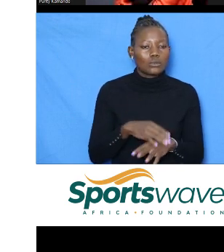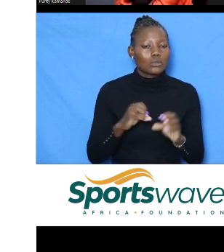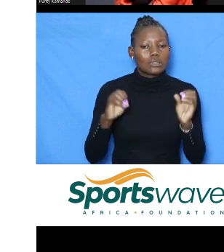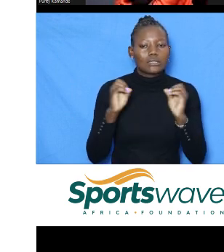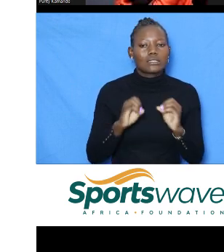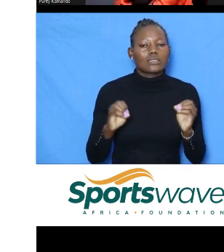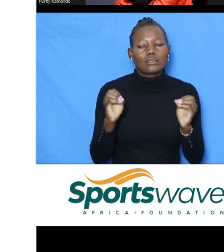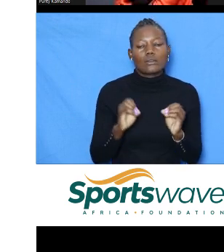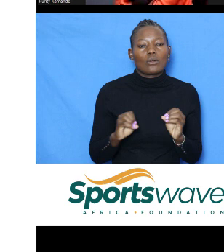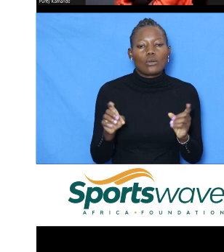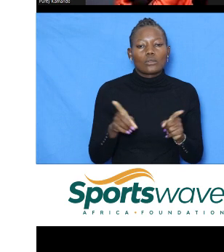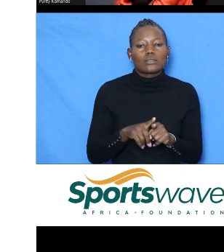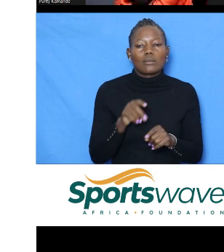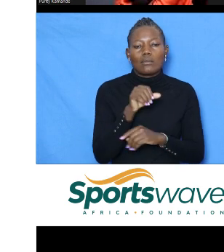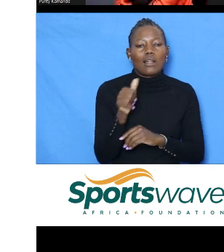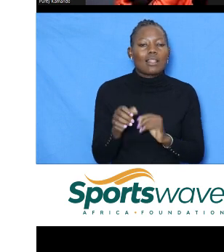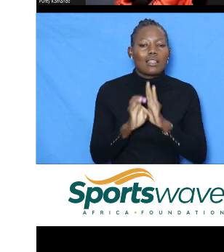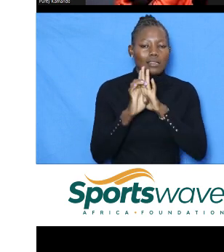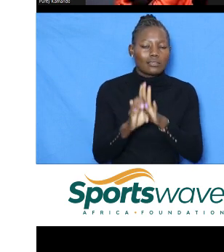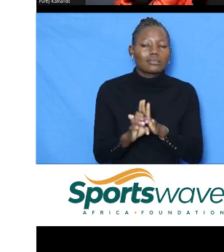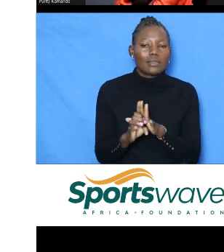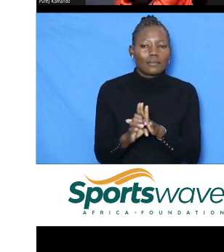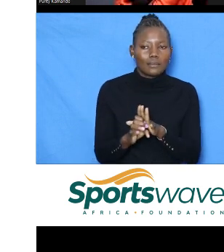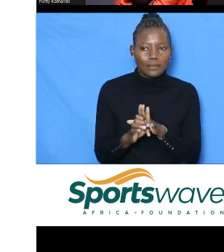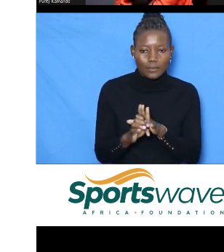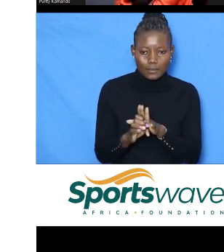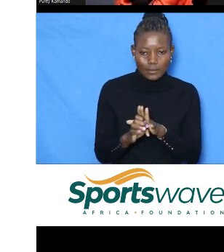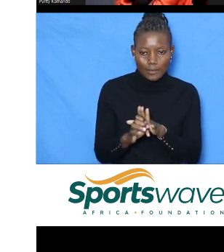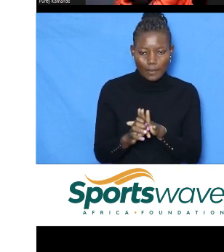Also, another example would be